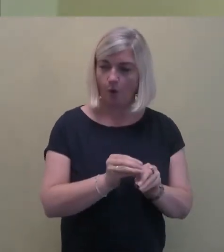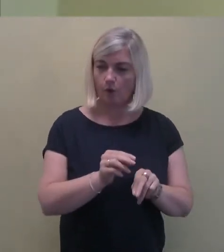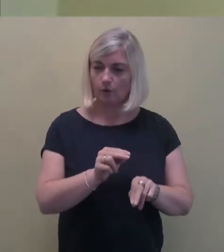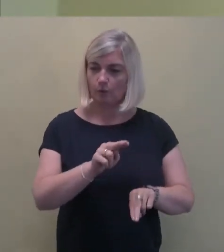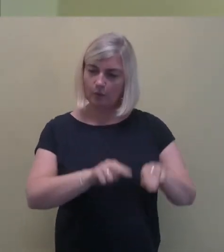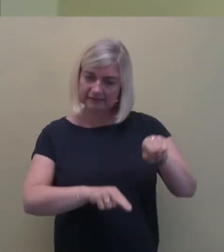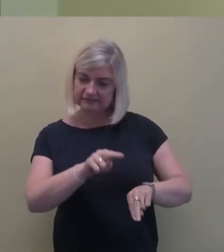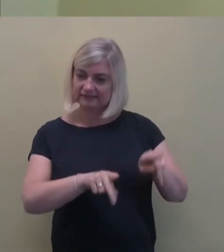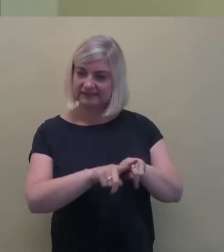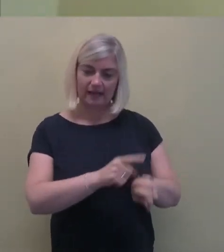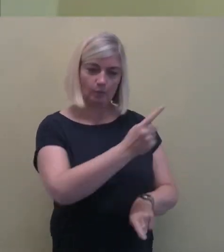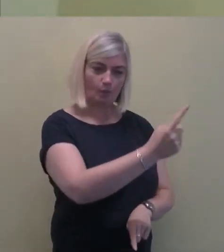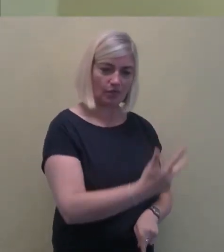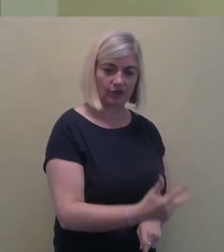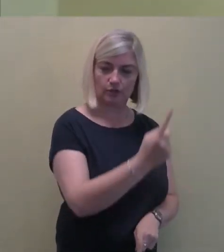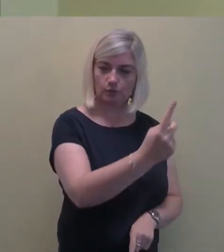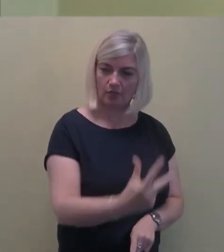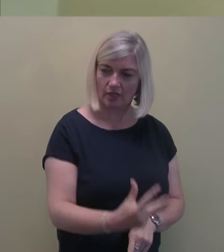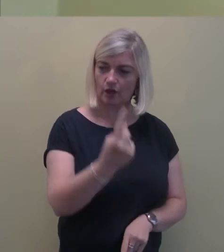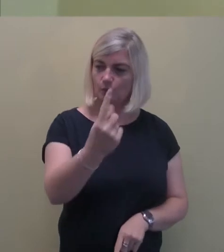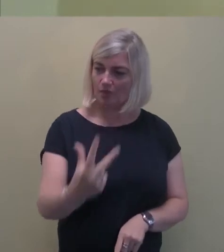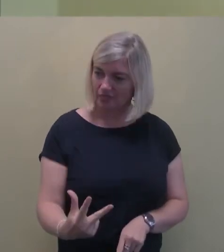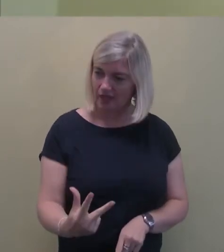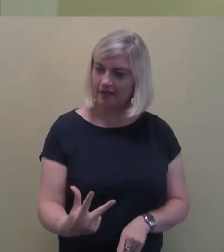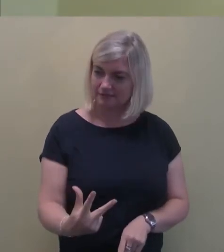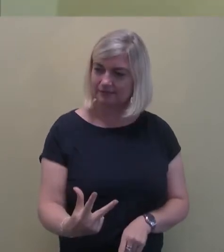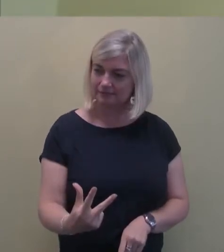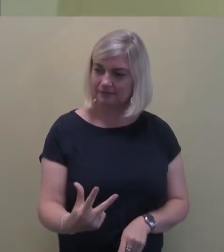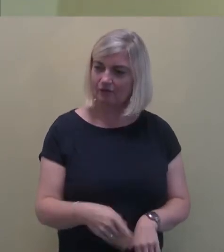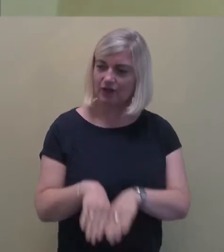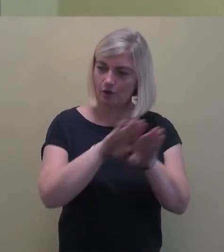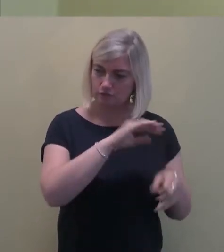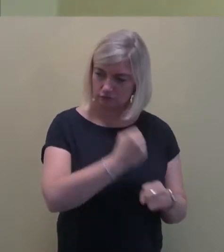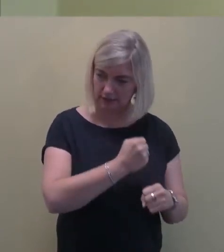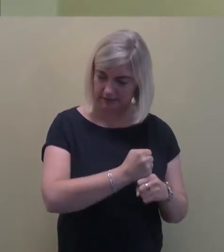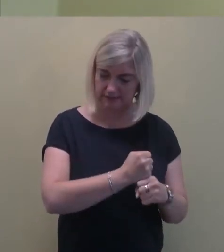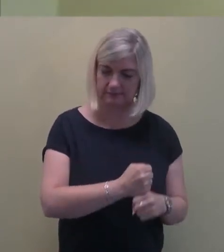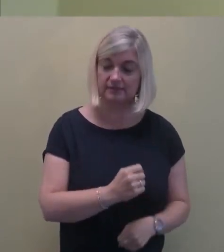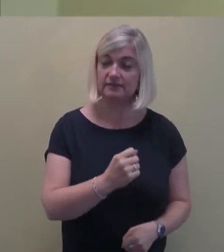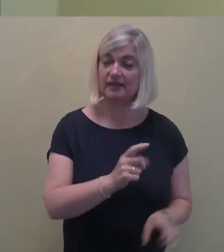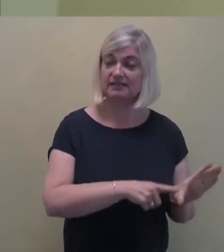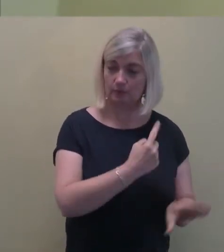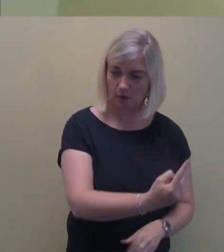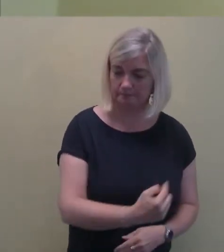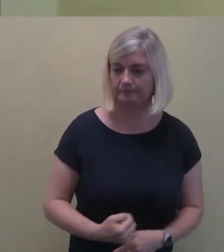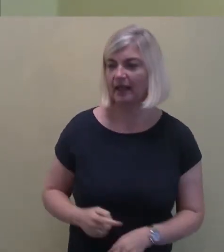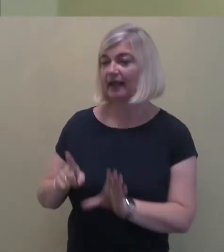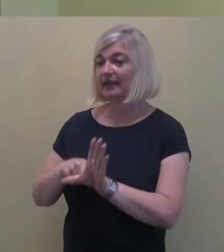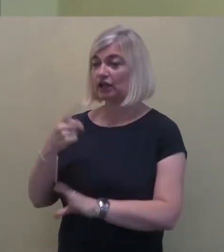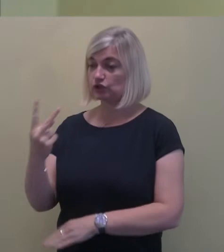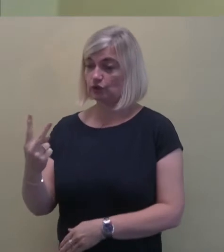assessed. So yeah, it's a great looking qualification. A lot of us in the staff room say that if this qualification was around when we were